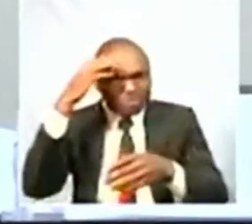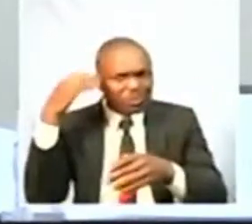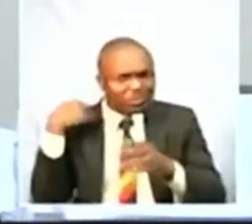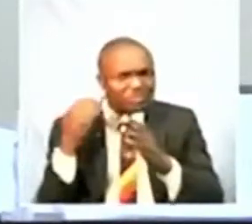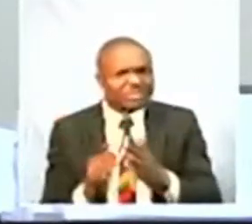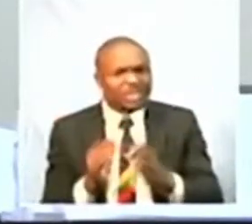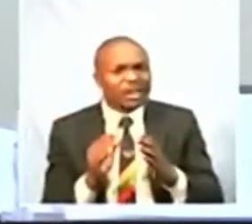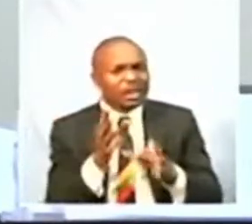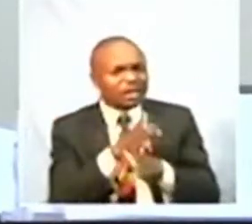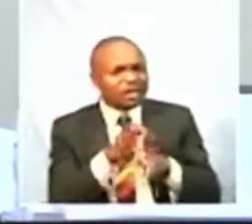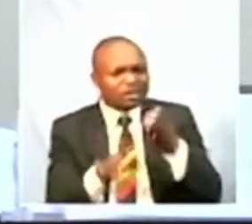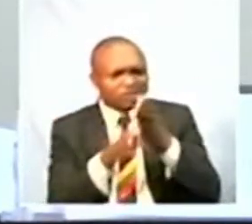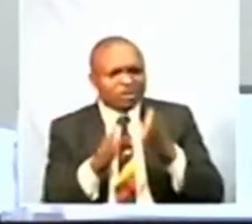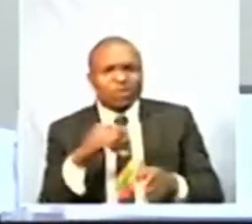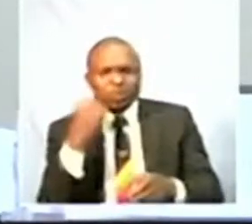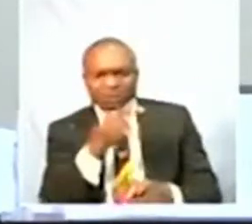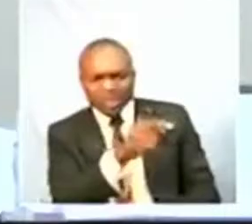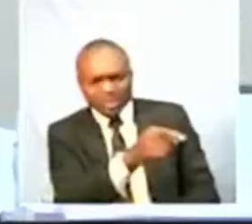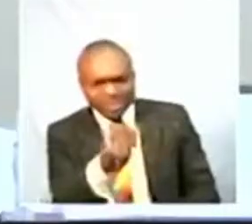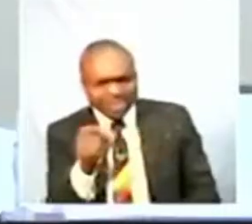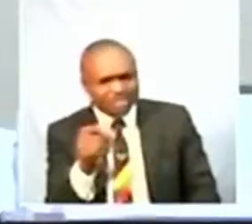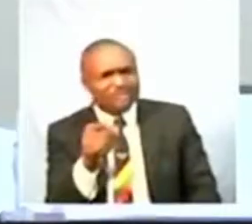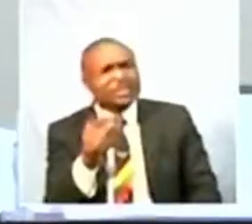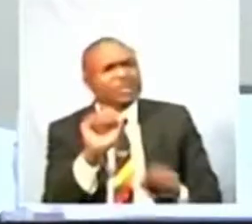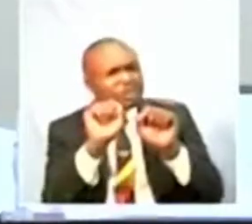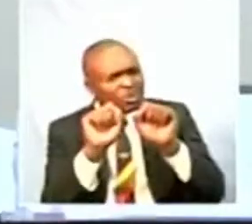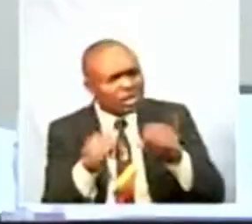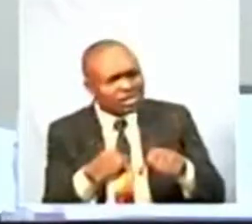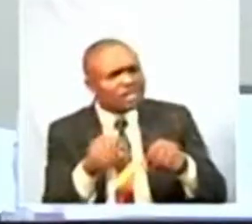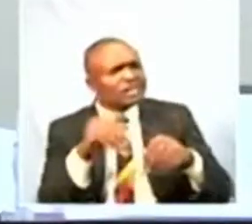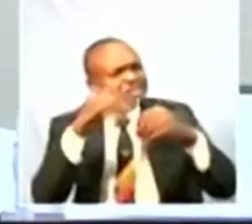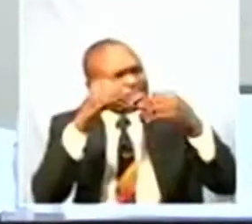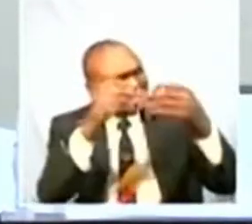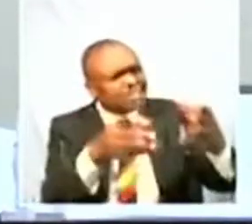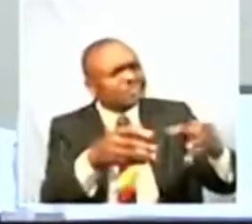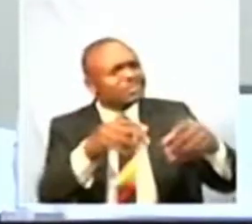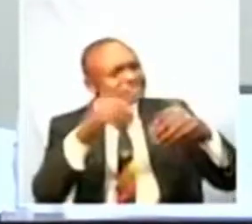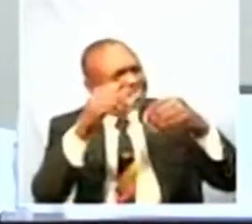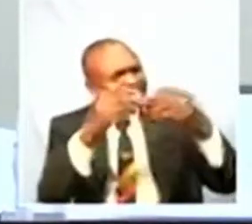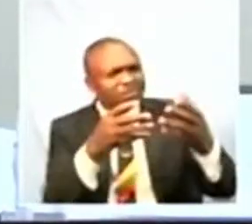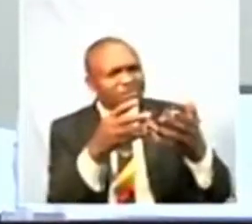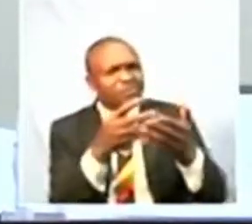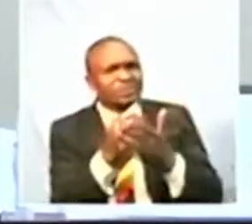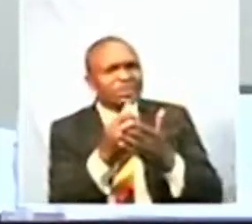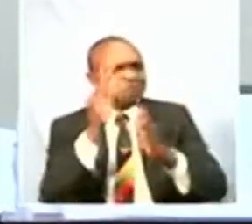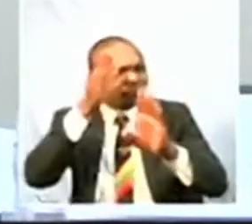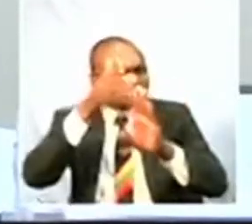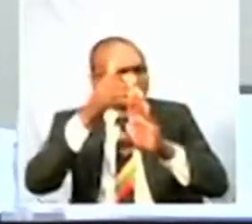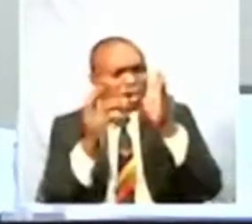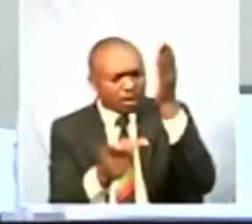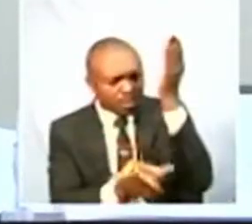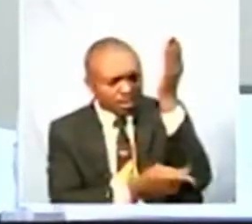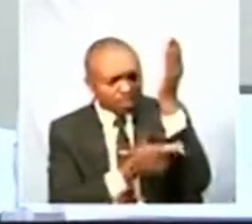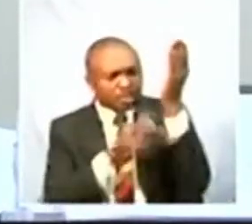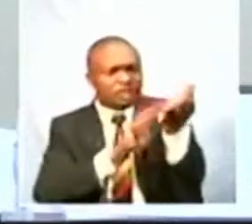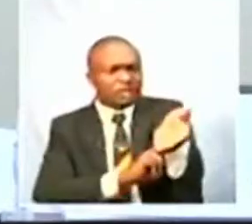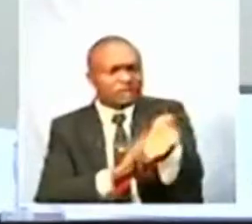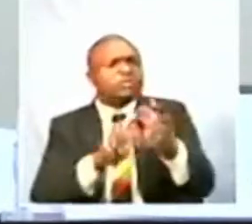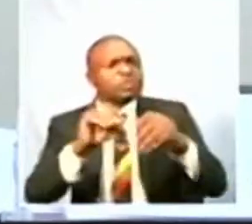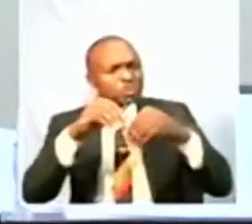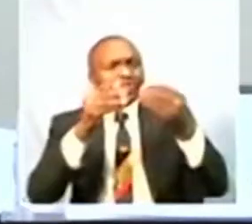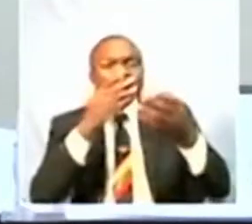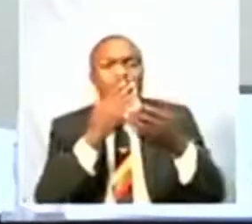contractors? Who are they? That you can be dishing out money meant to develop KASAMA, to give a good